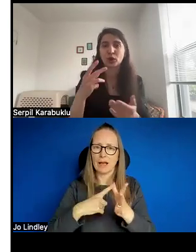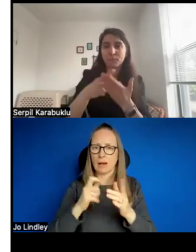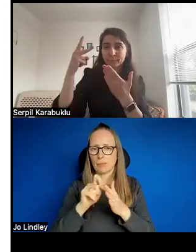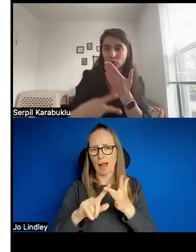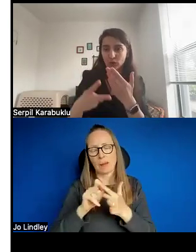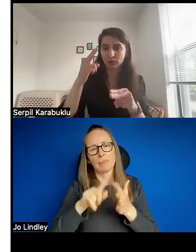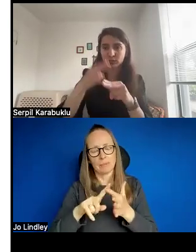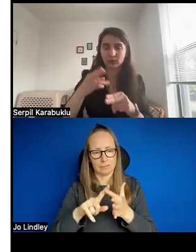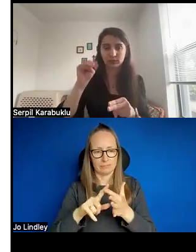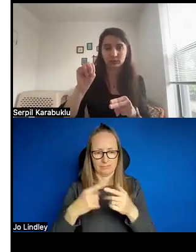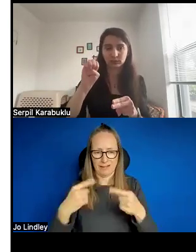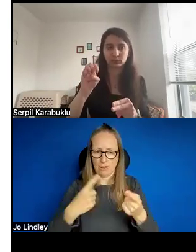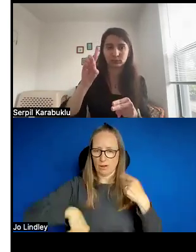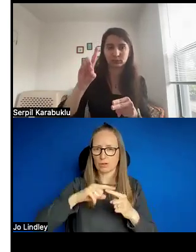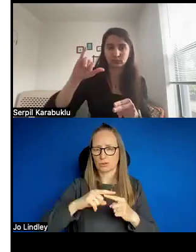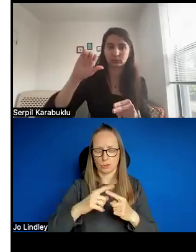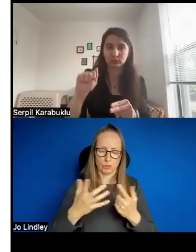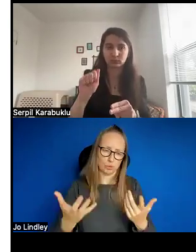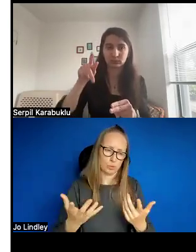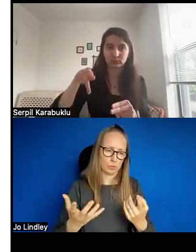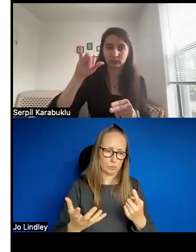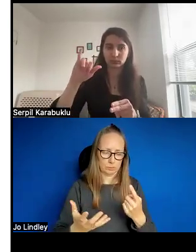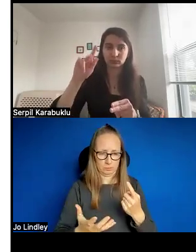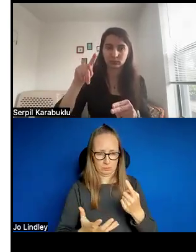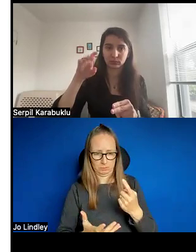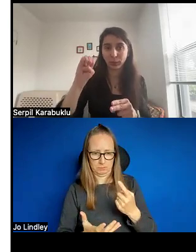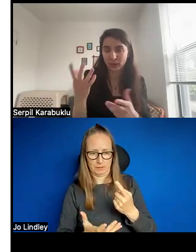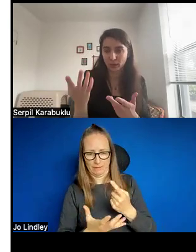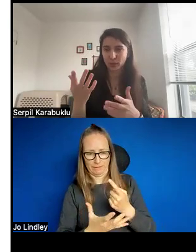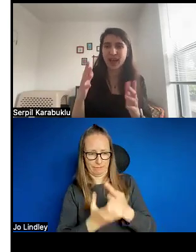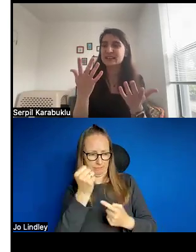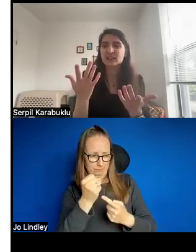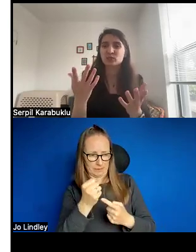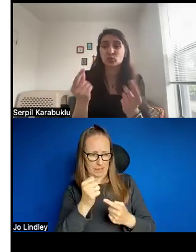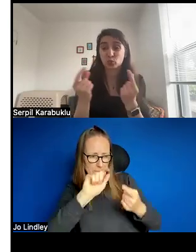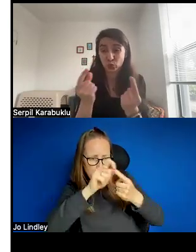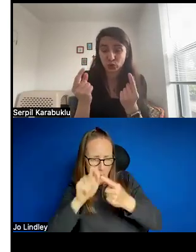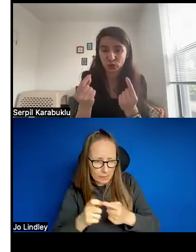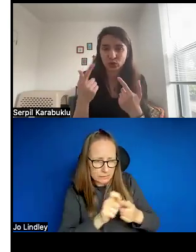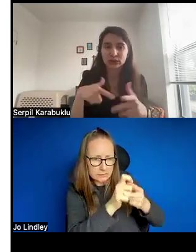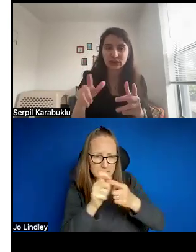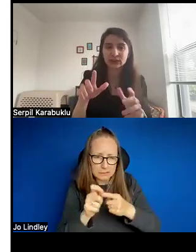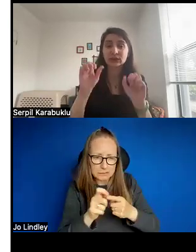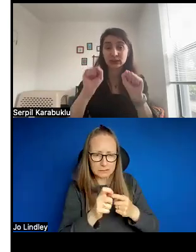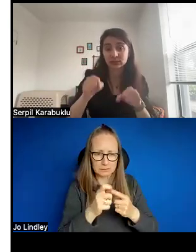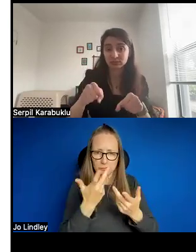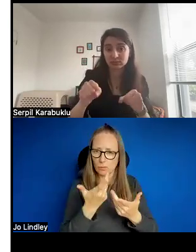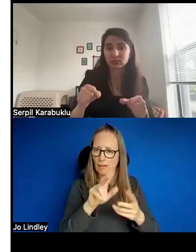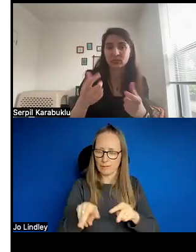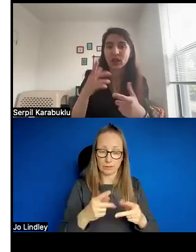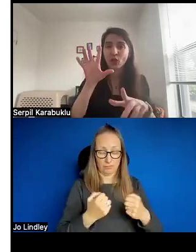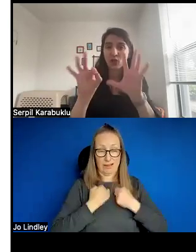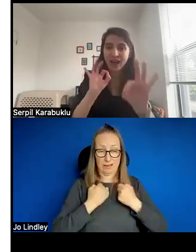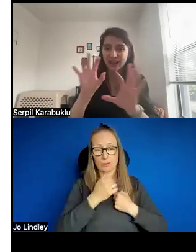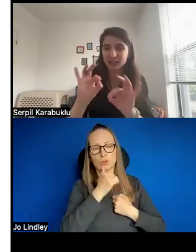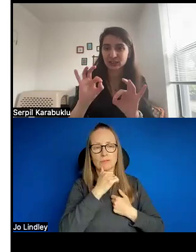enables us to find points on the video. In our case, for the head nod,